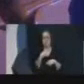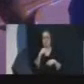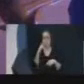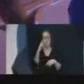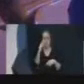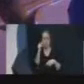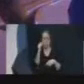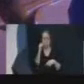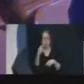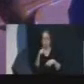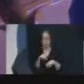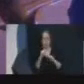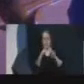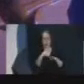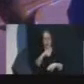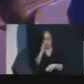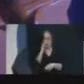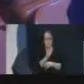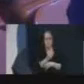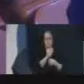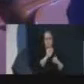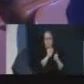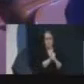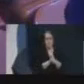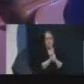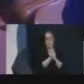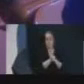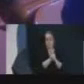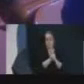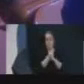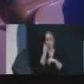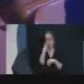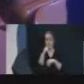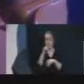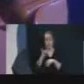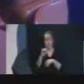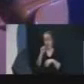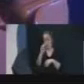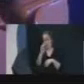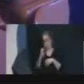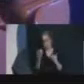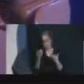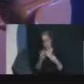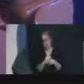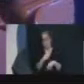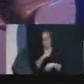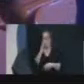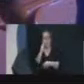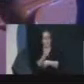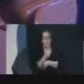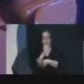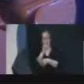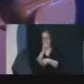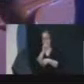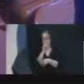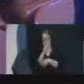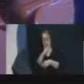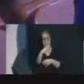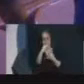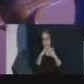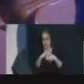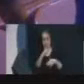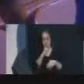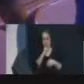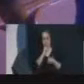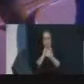did you sacrifice my son's proficiency in math for a high TCAP score? My son is a STEM kid. He excels in all